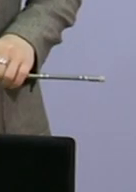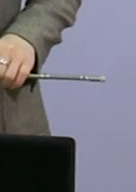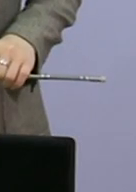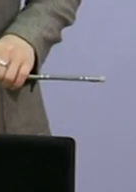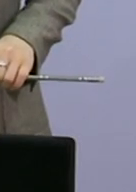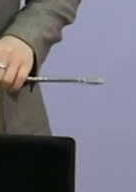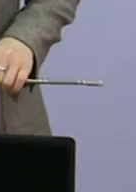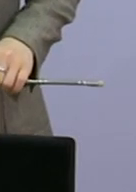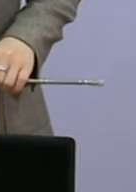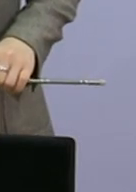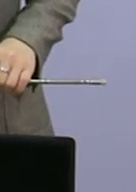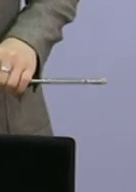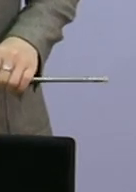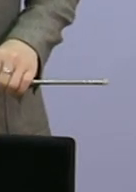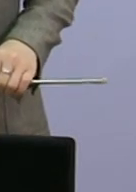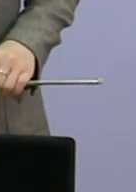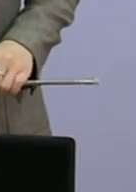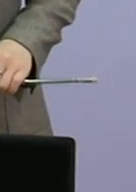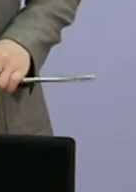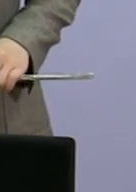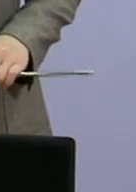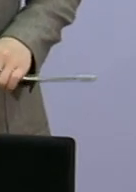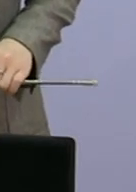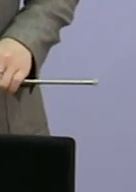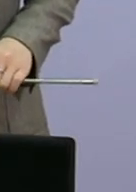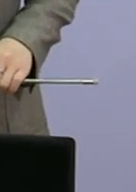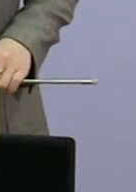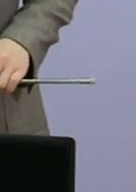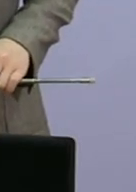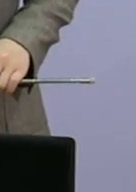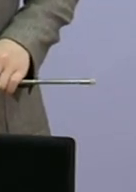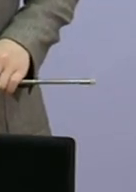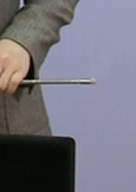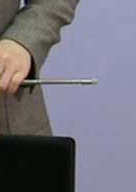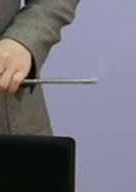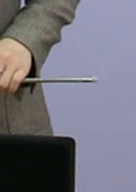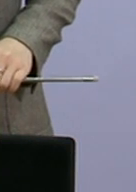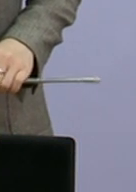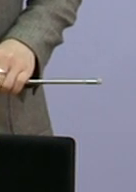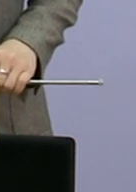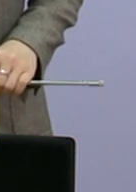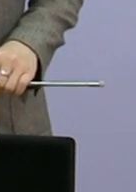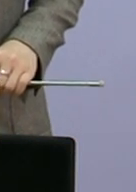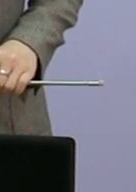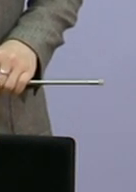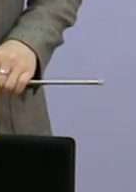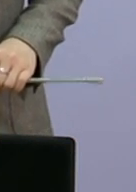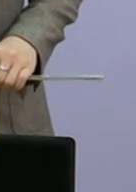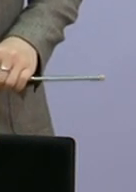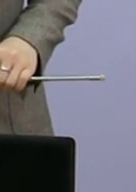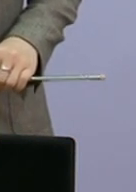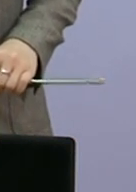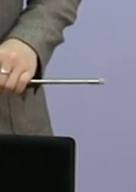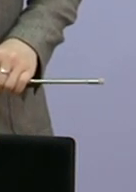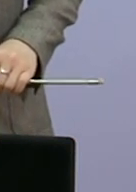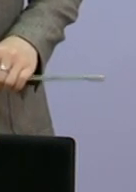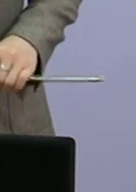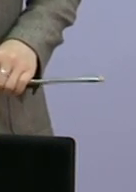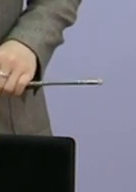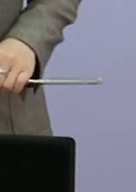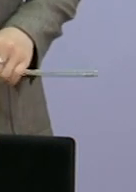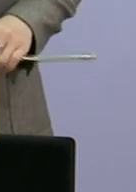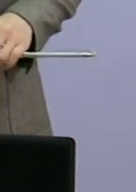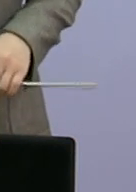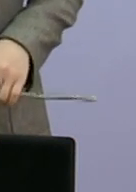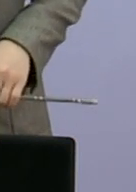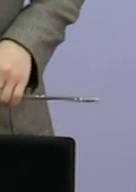Dear pupils, today we have revised our previous lesson, then we have learned present simple affirmative form, and finally we have talked